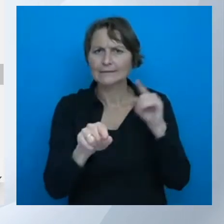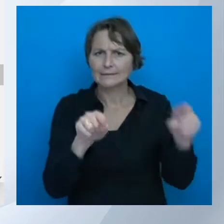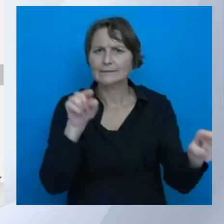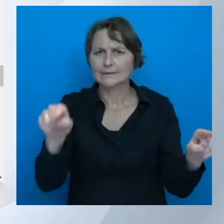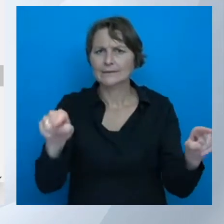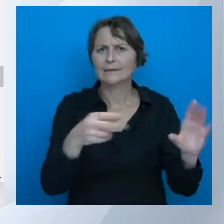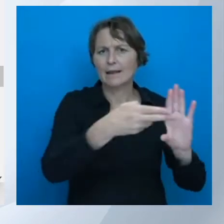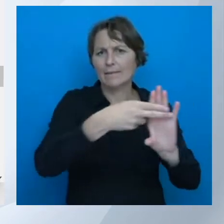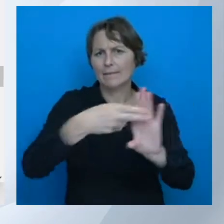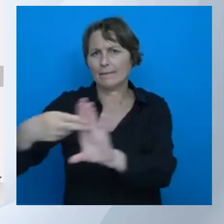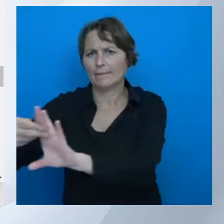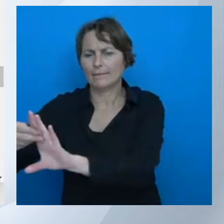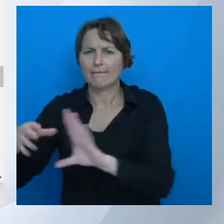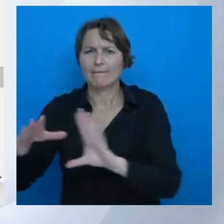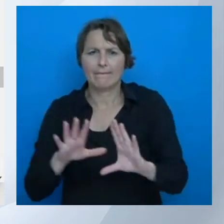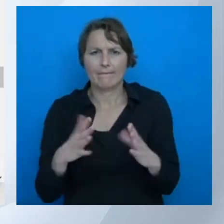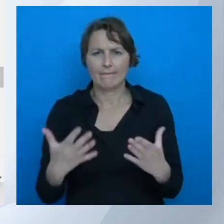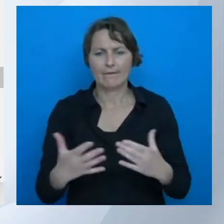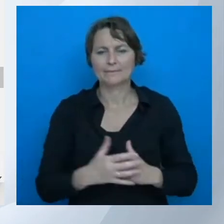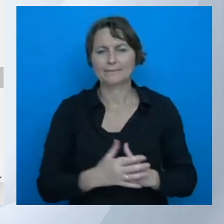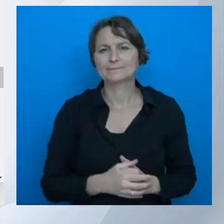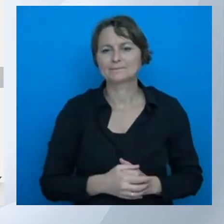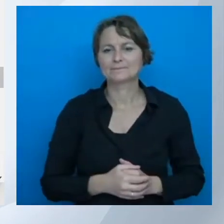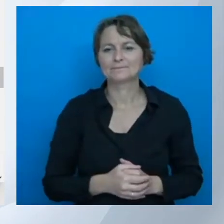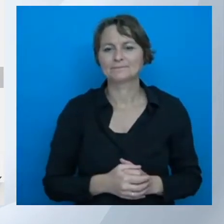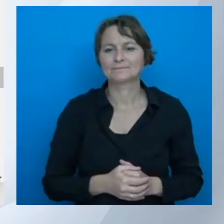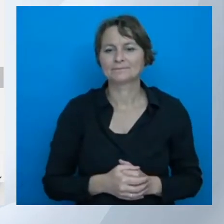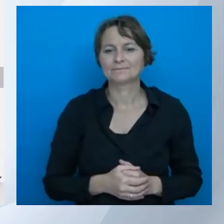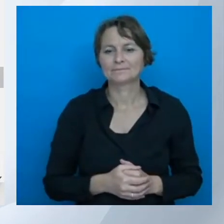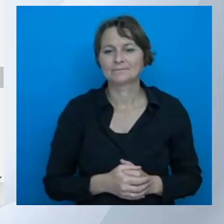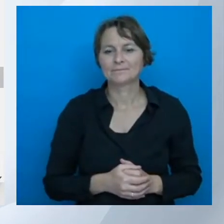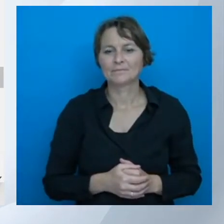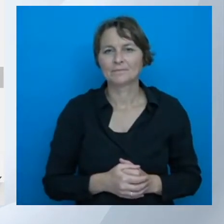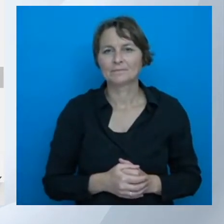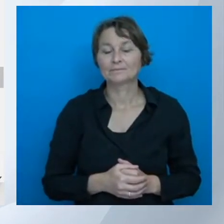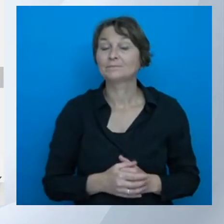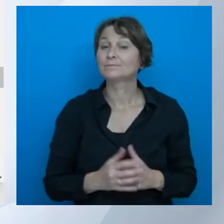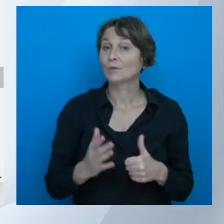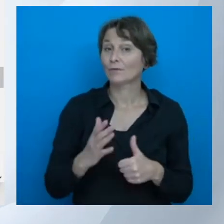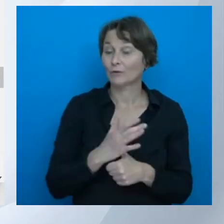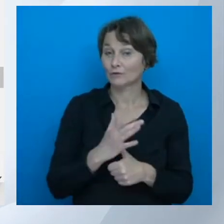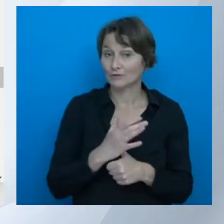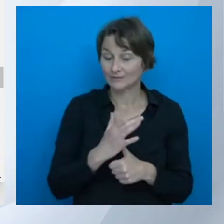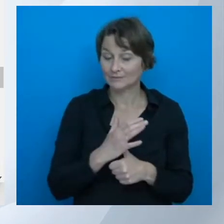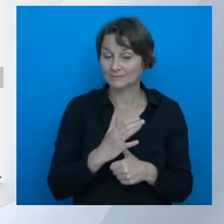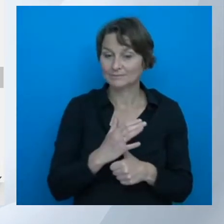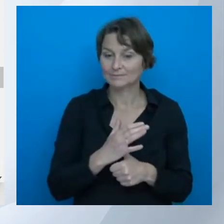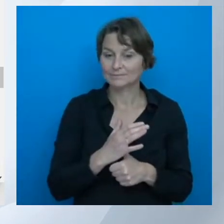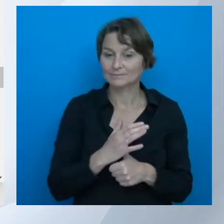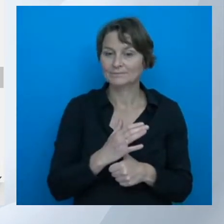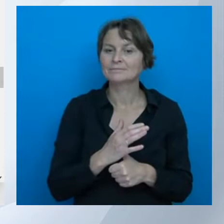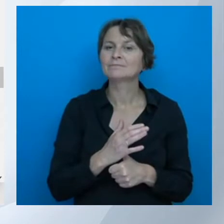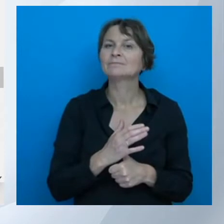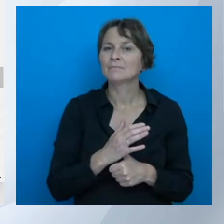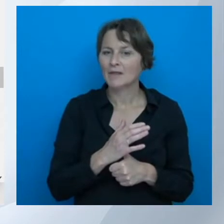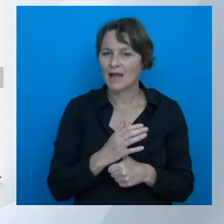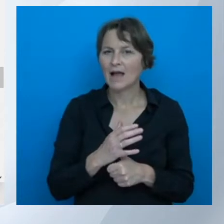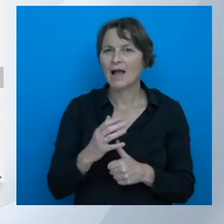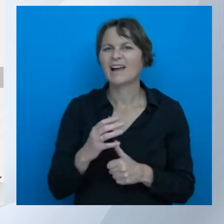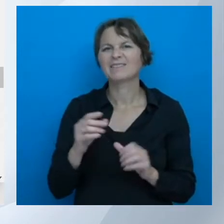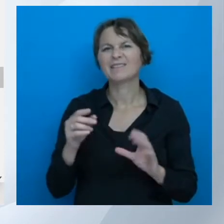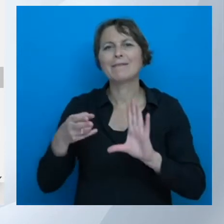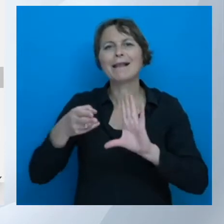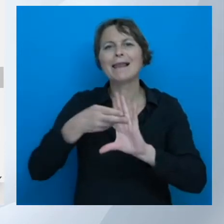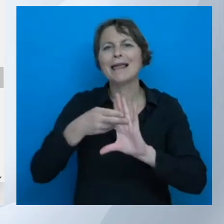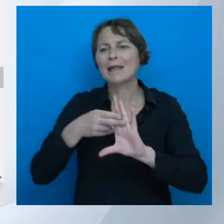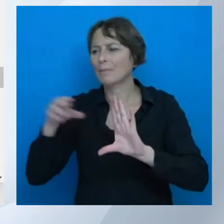And for that, the first step that I will do is to pull in the possible labels into the explainer.